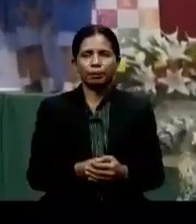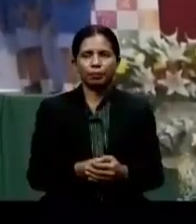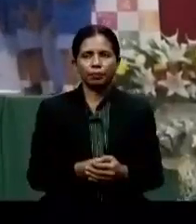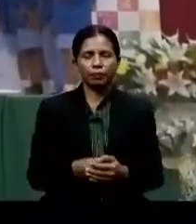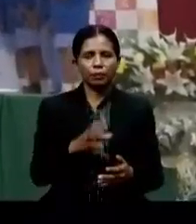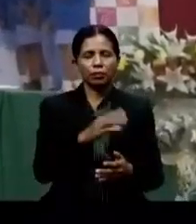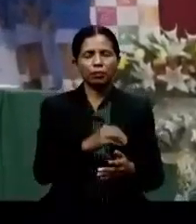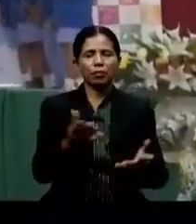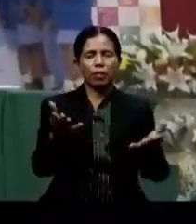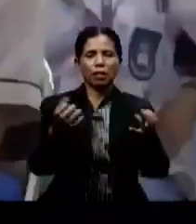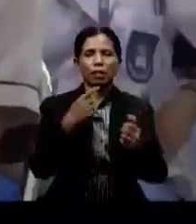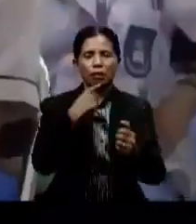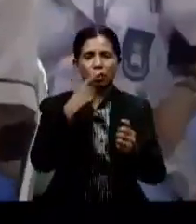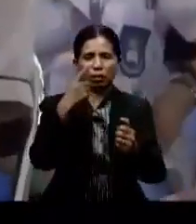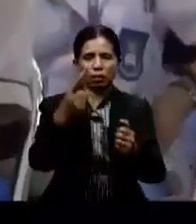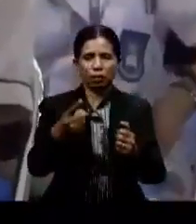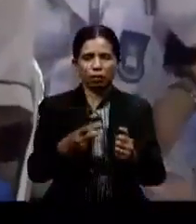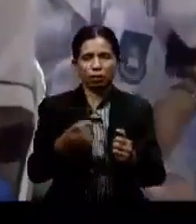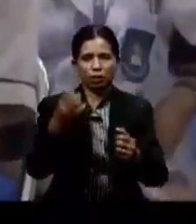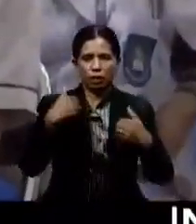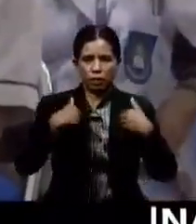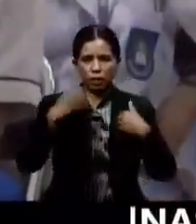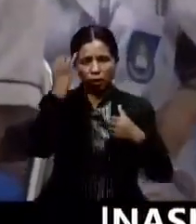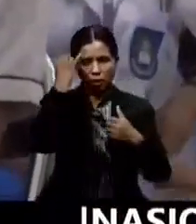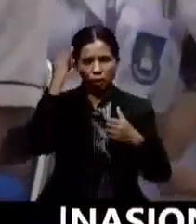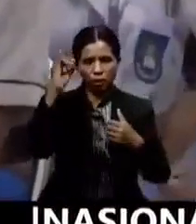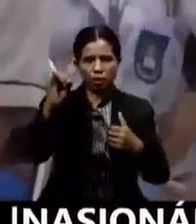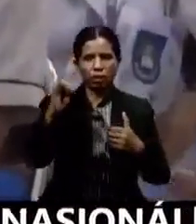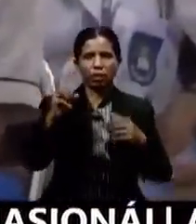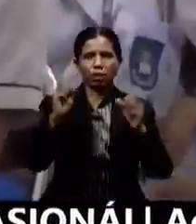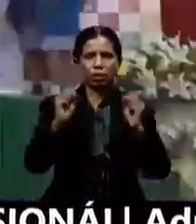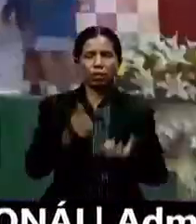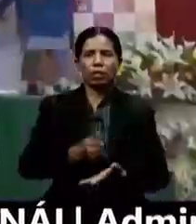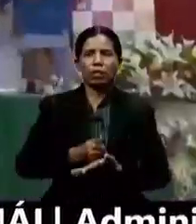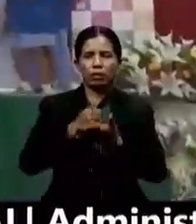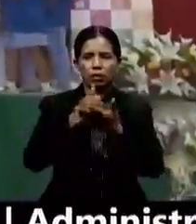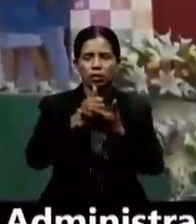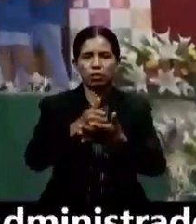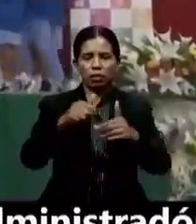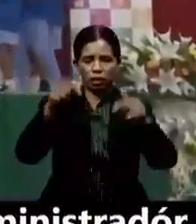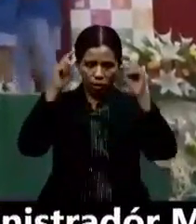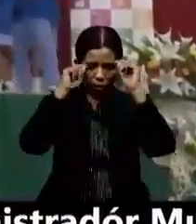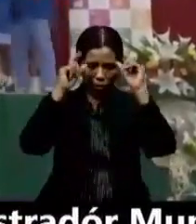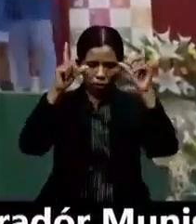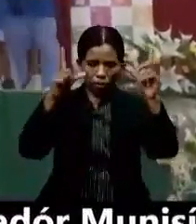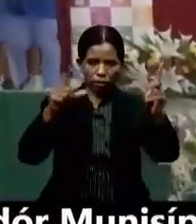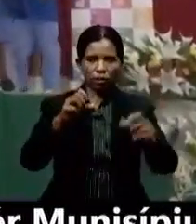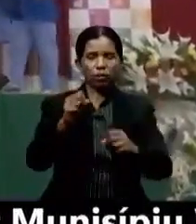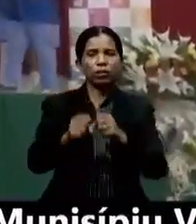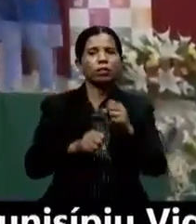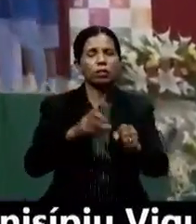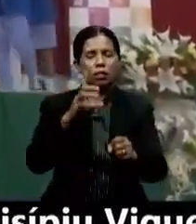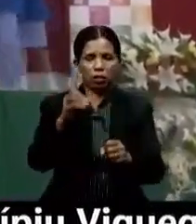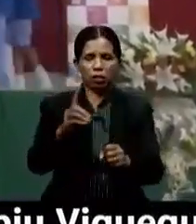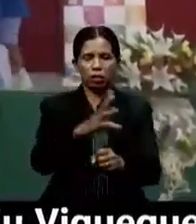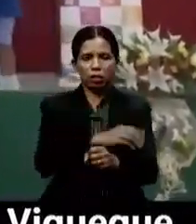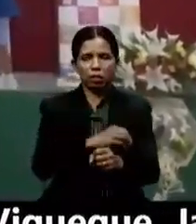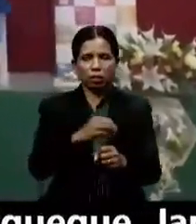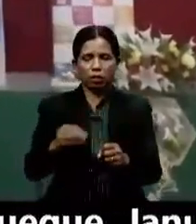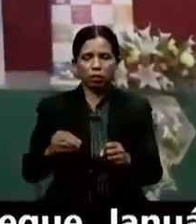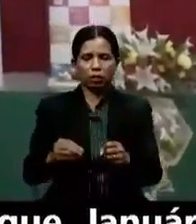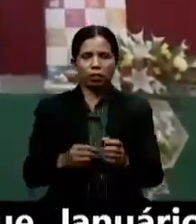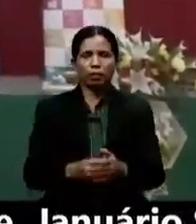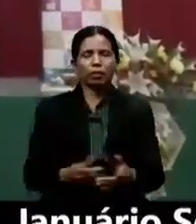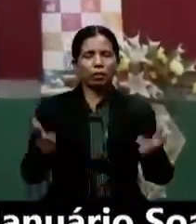suggest the very nice idea to help the Timor-Leste and society. And when it comes